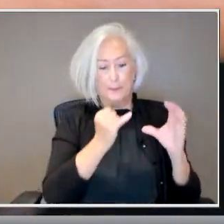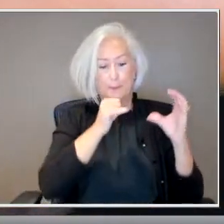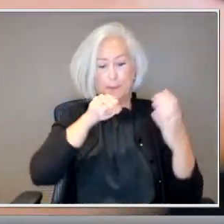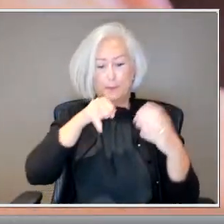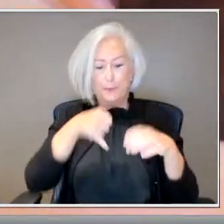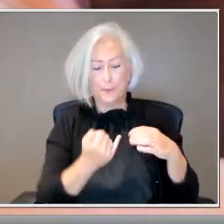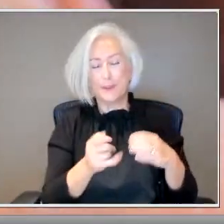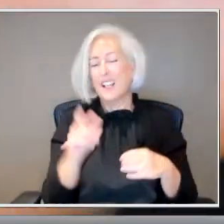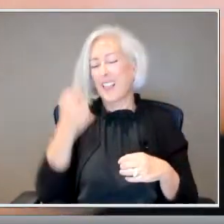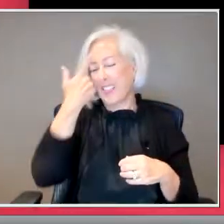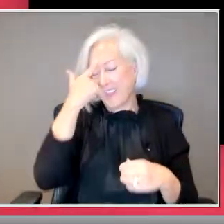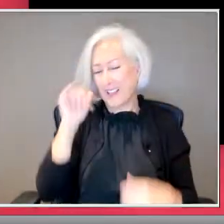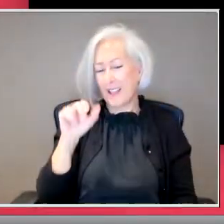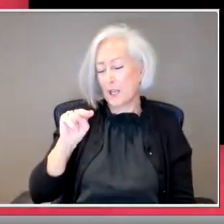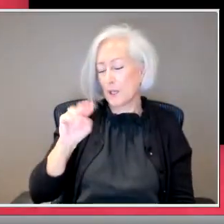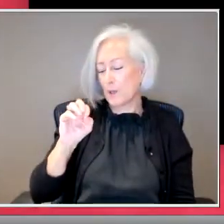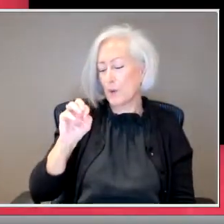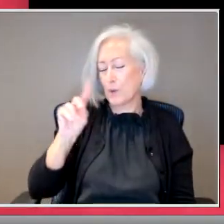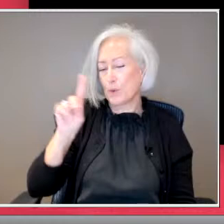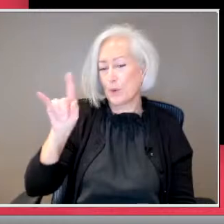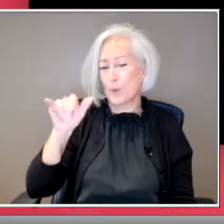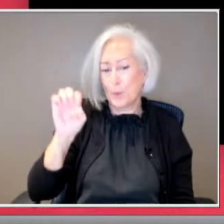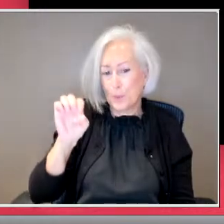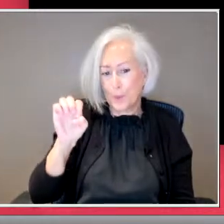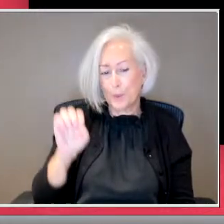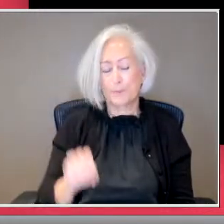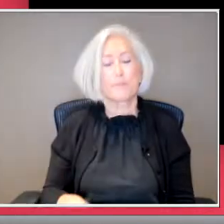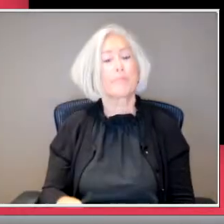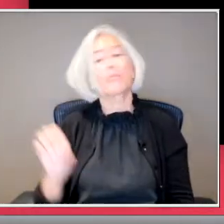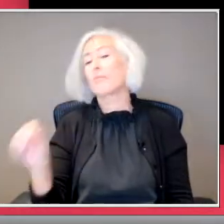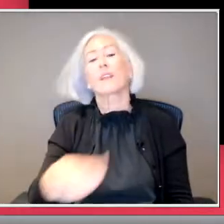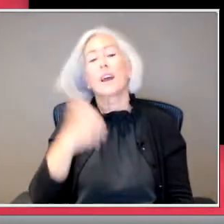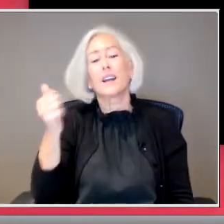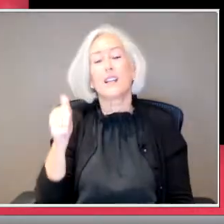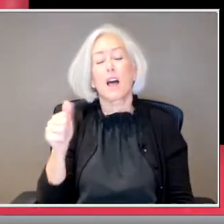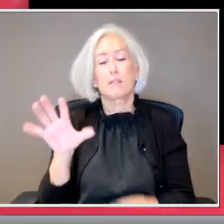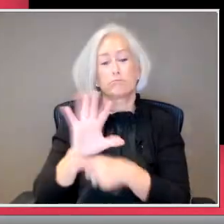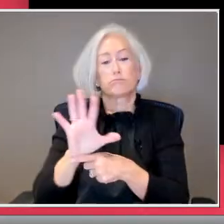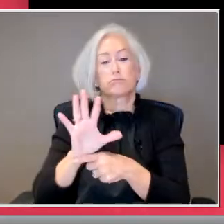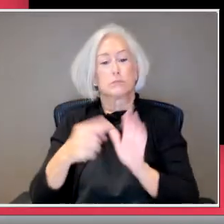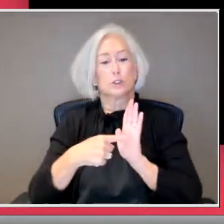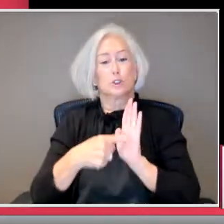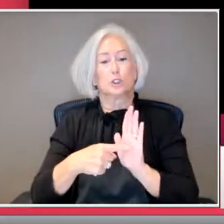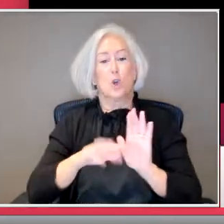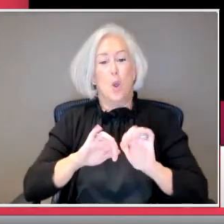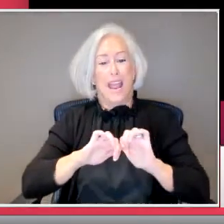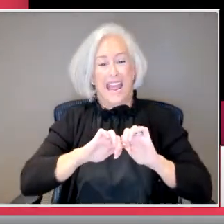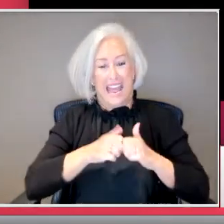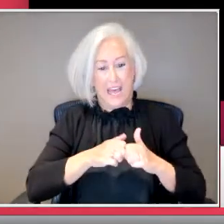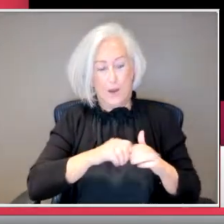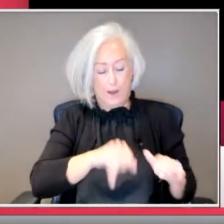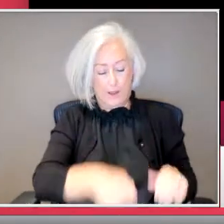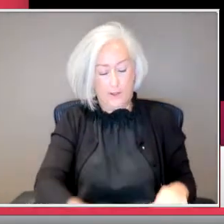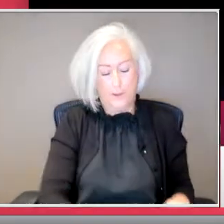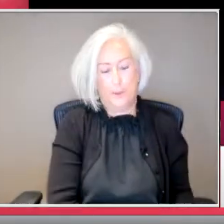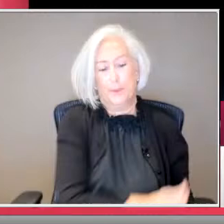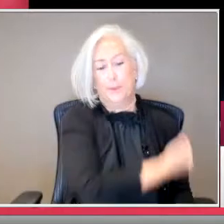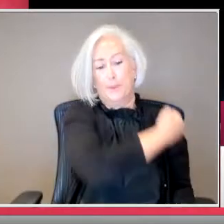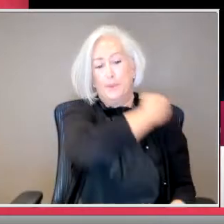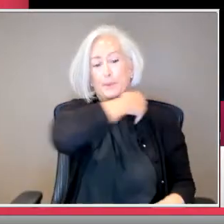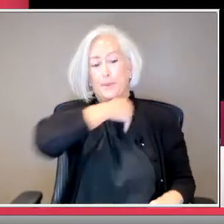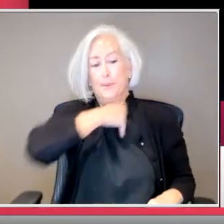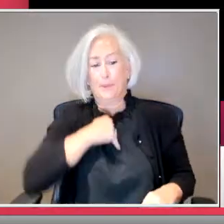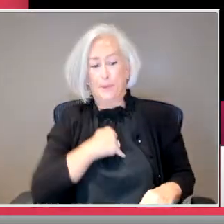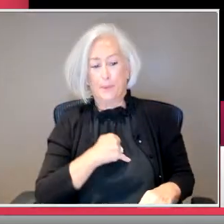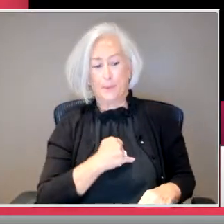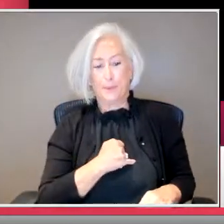Catheter. We have another video that I love. It shows how the catheter moves into the heart with the robotic system. Now, Dr.